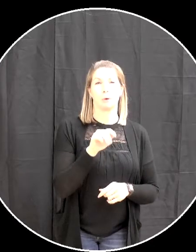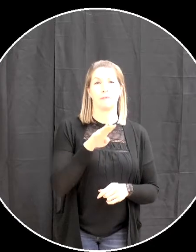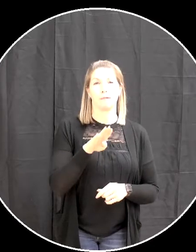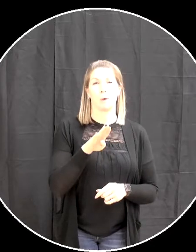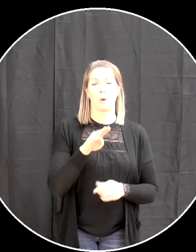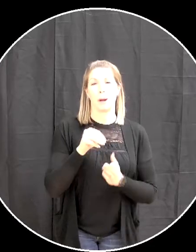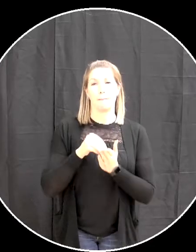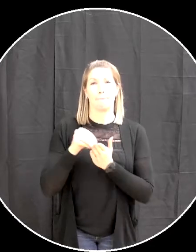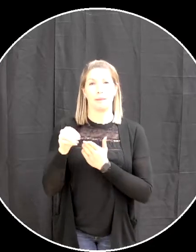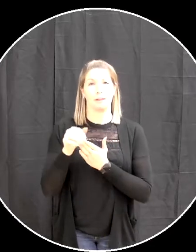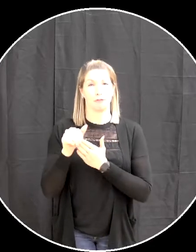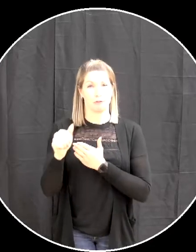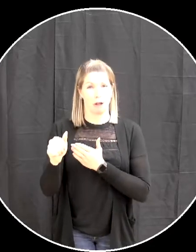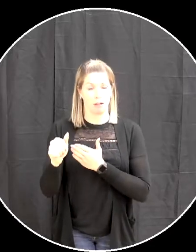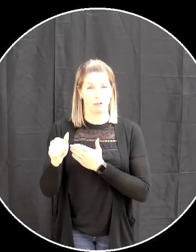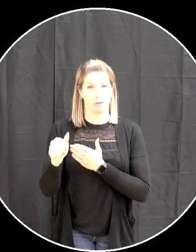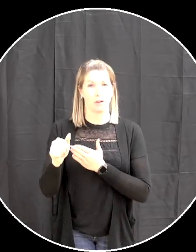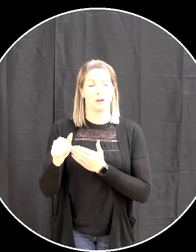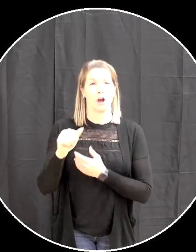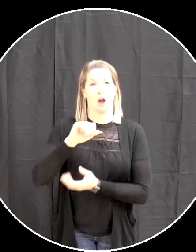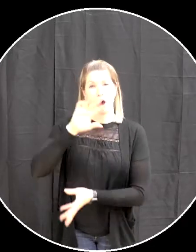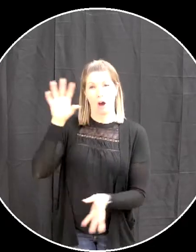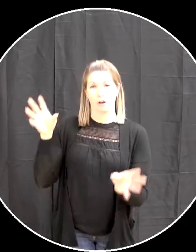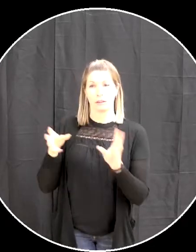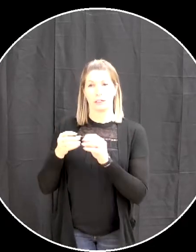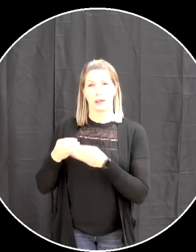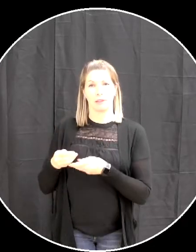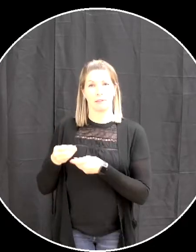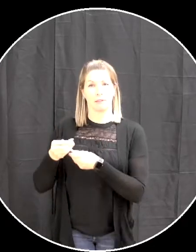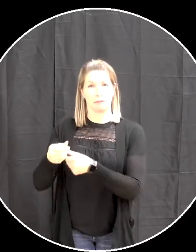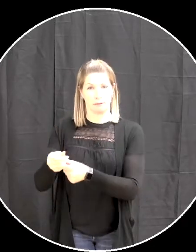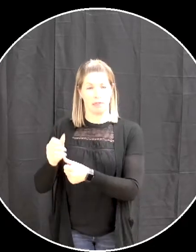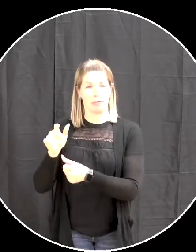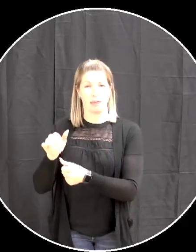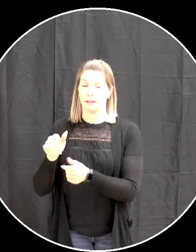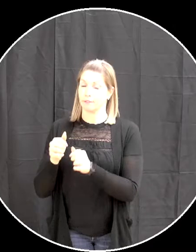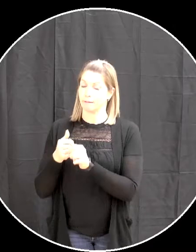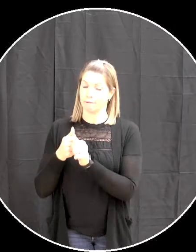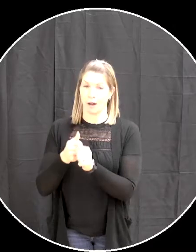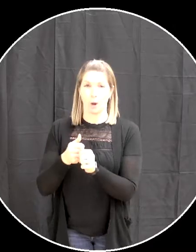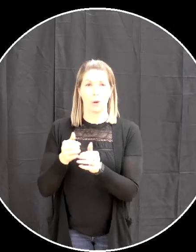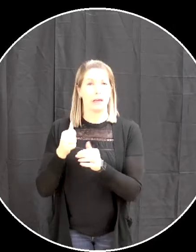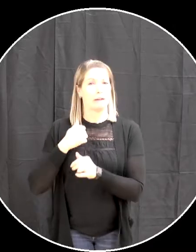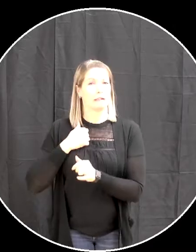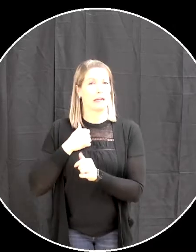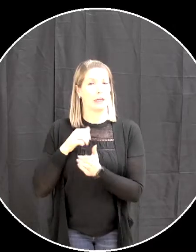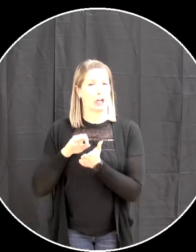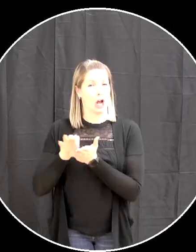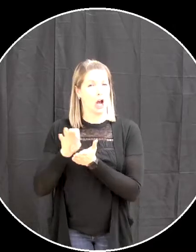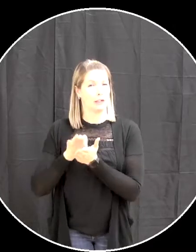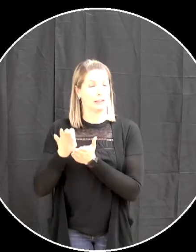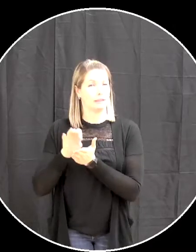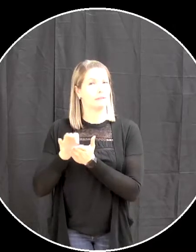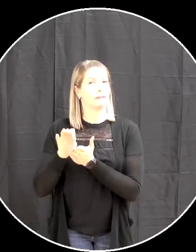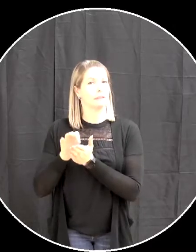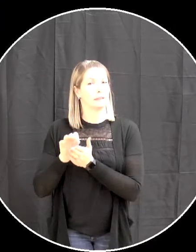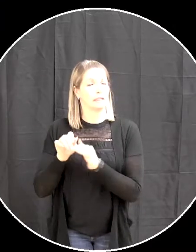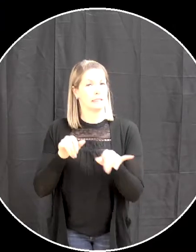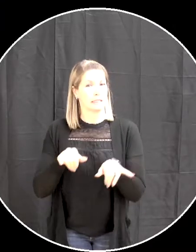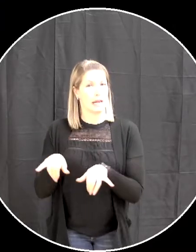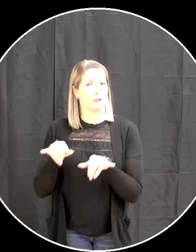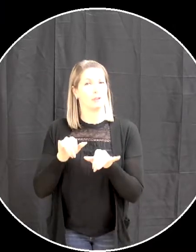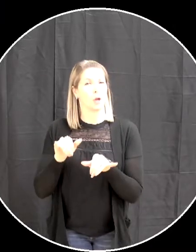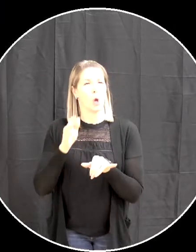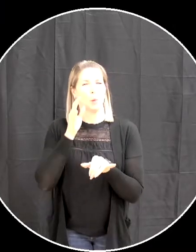2% of total expenses, which is in line with the Canadian auditing standards. We will talk in more detail a little bit about some of